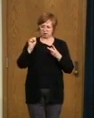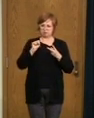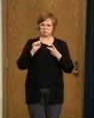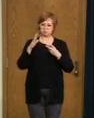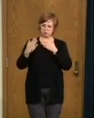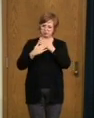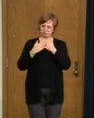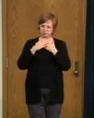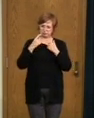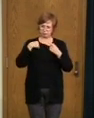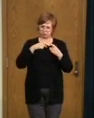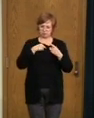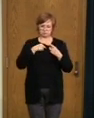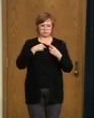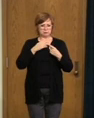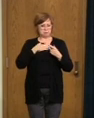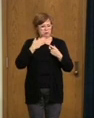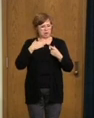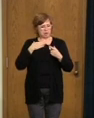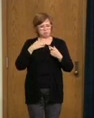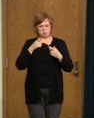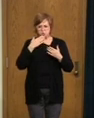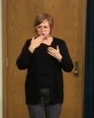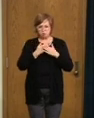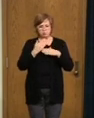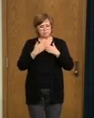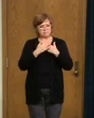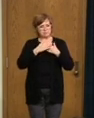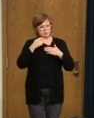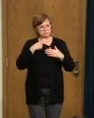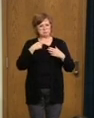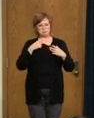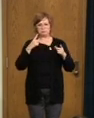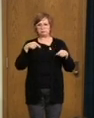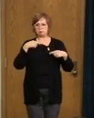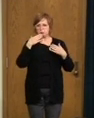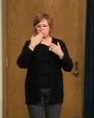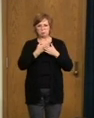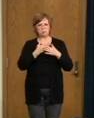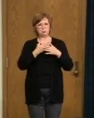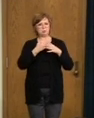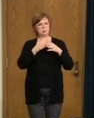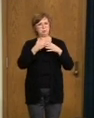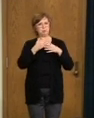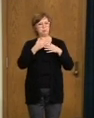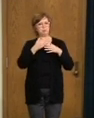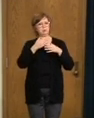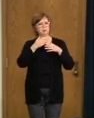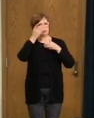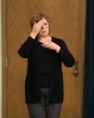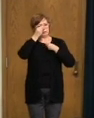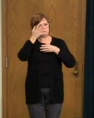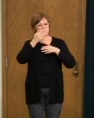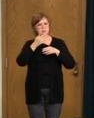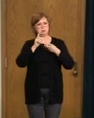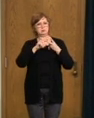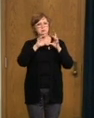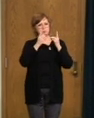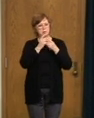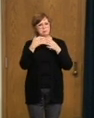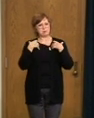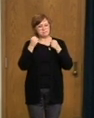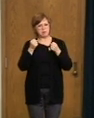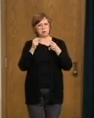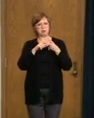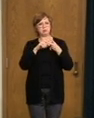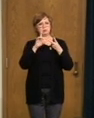and I'm pleased with the advice that he has always provided myself, provided the government of Saskatchewan through the Minister of Health, and